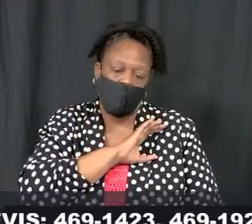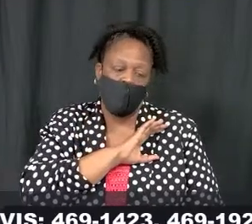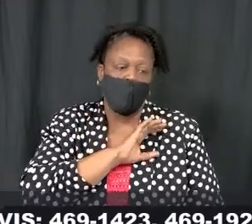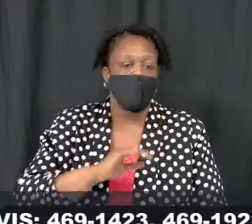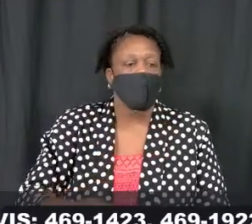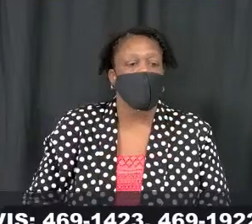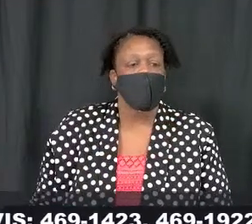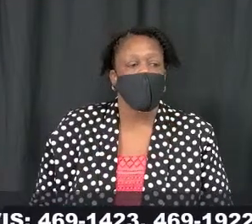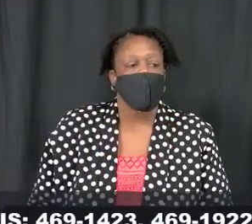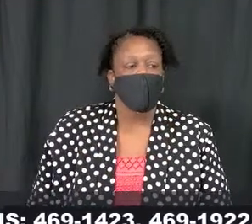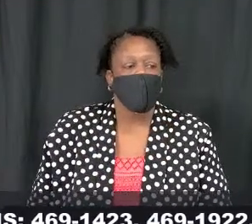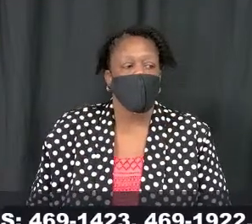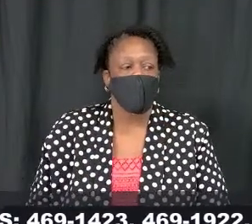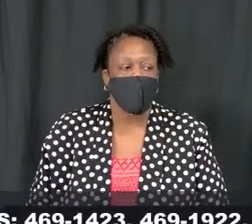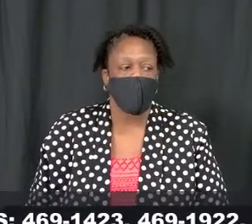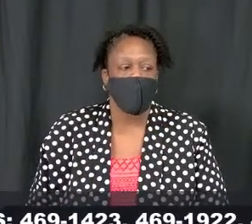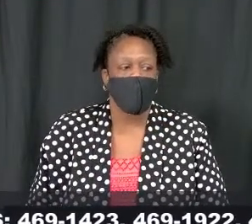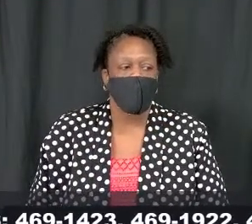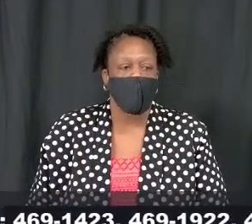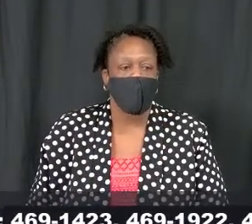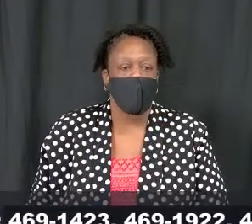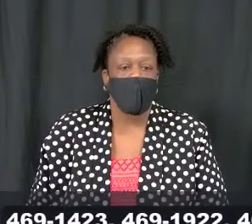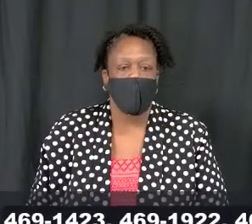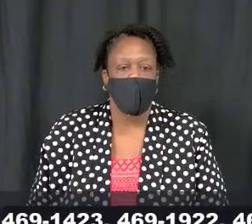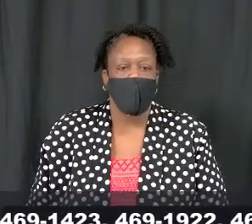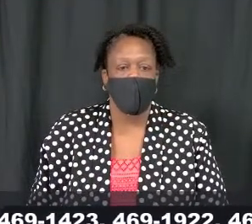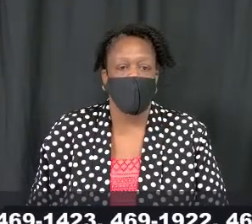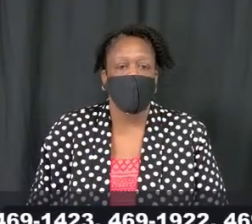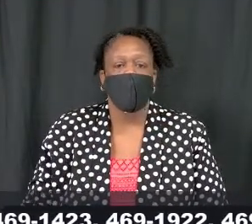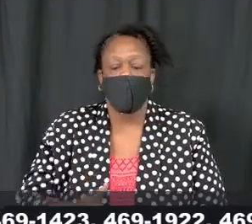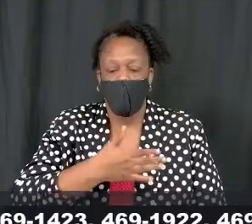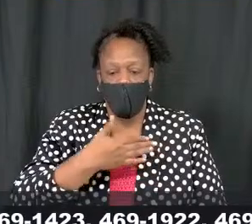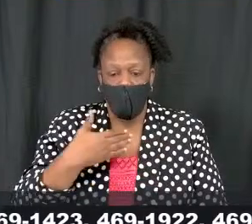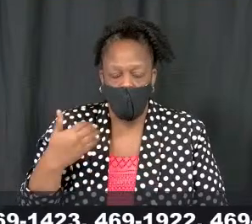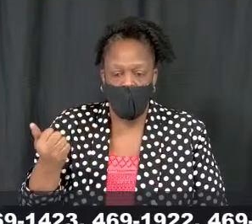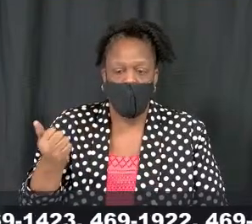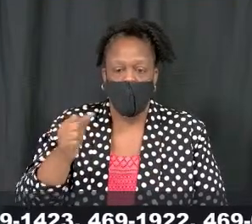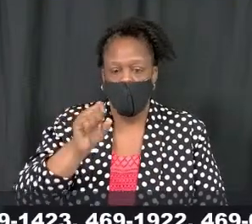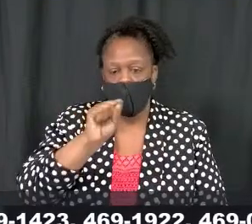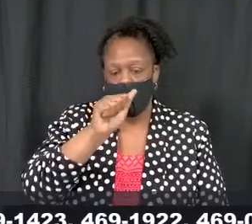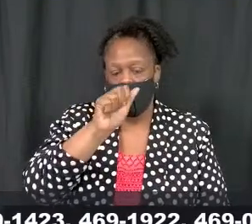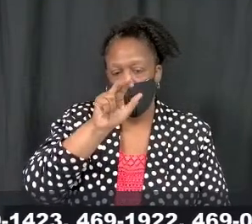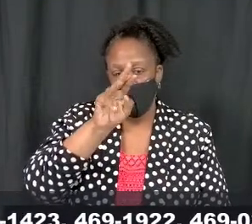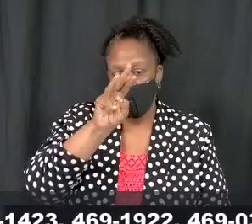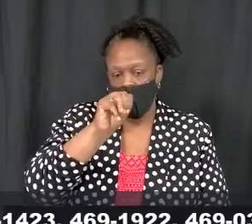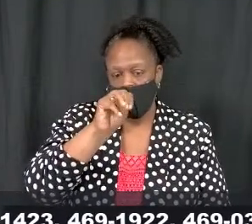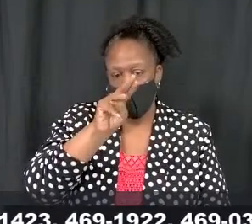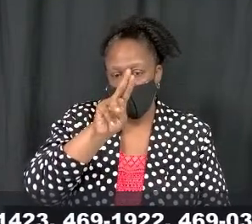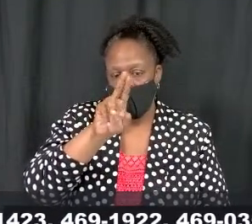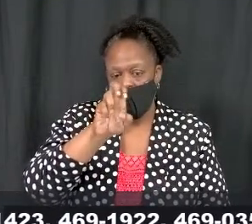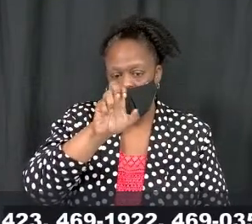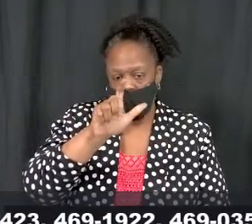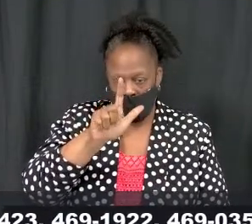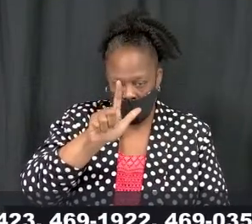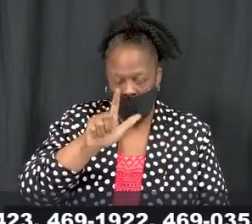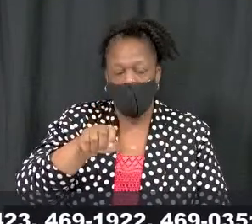Superintendent Cromwell Henry, and Mr. Abdias Samuel, the Chair of the